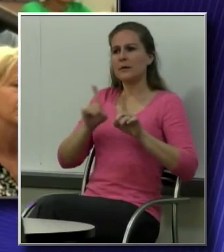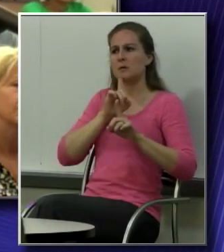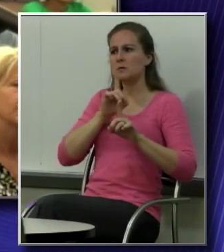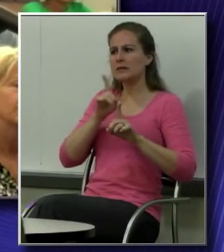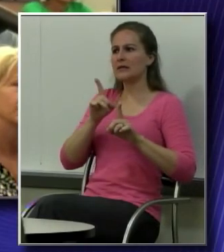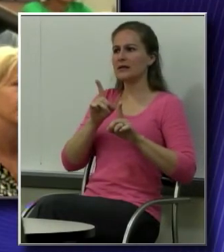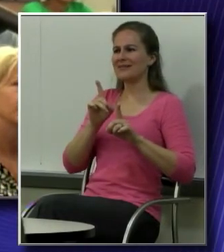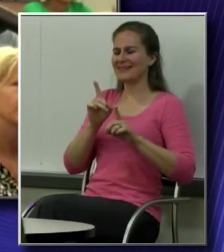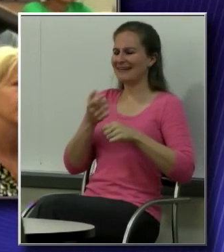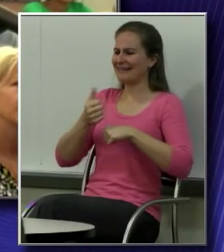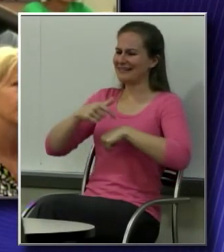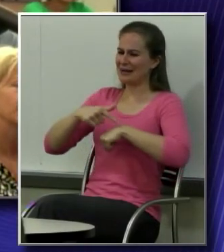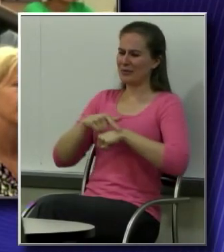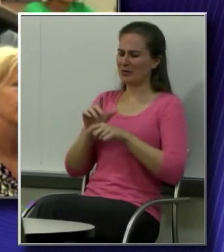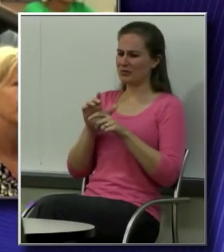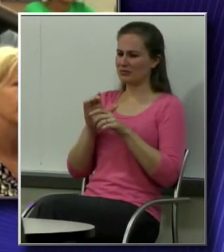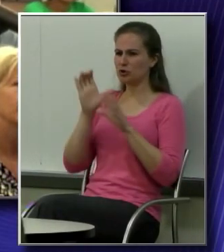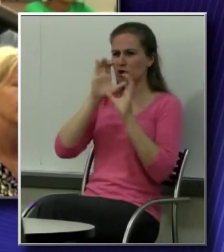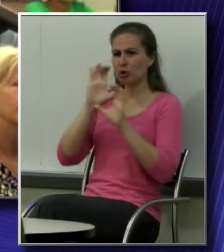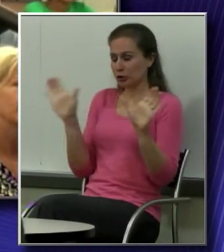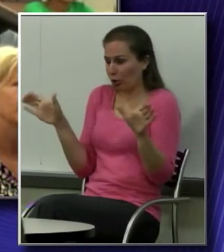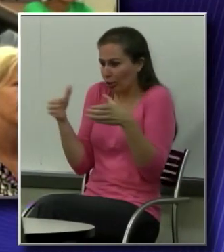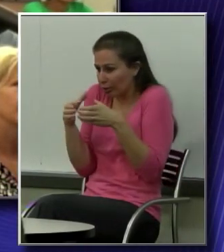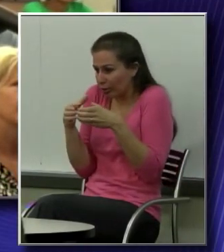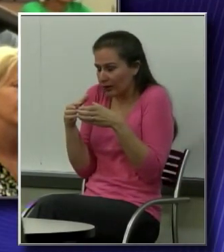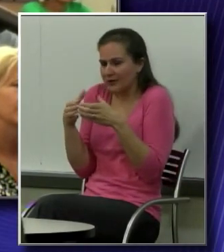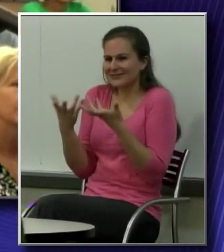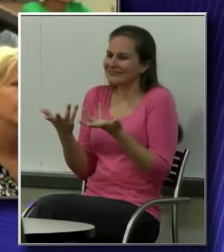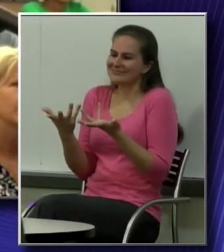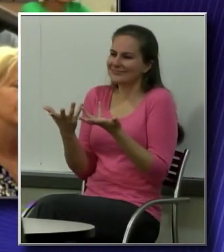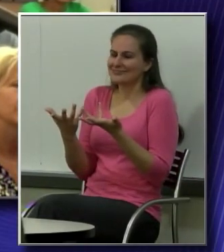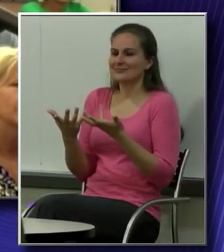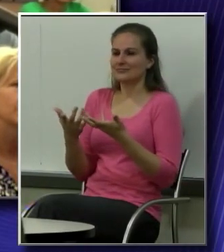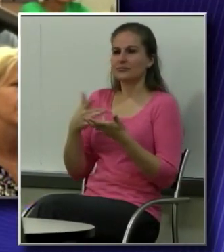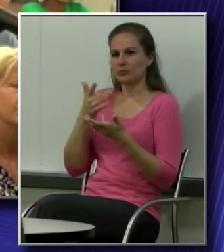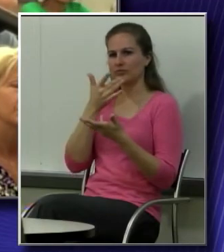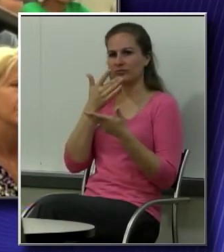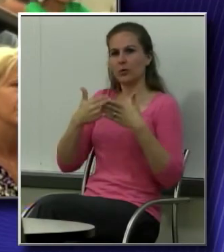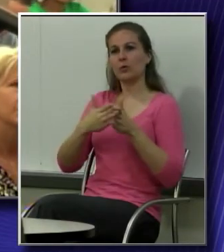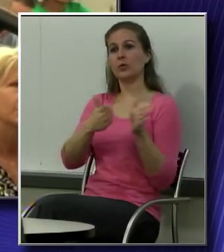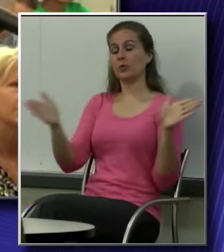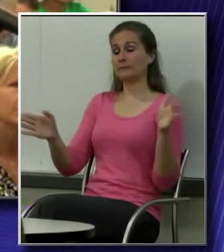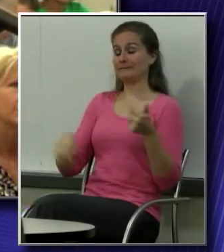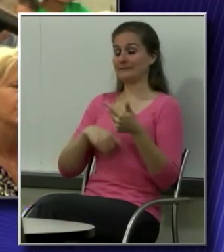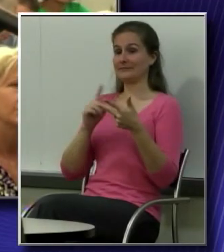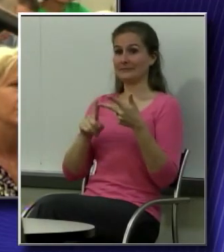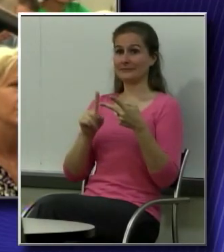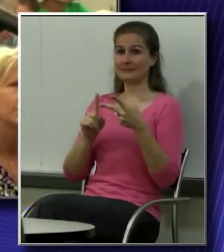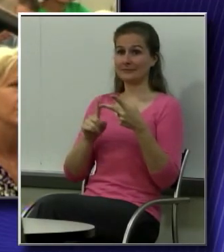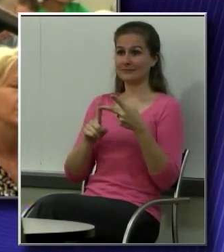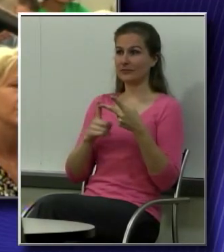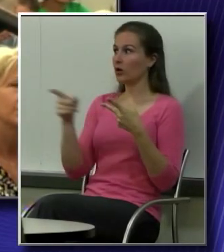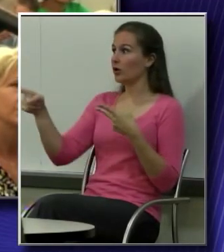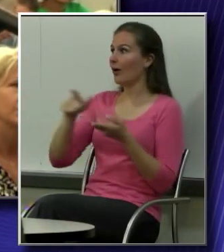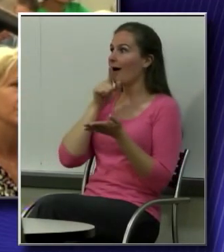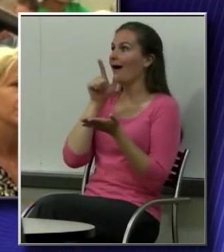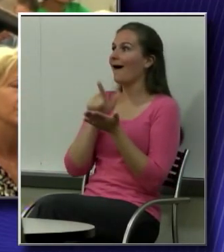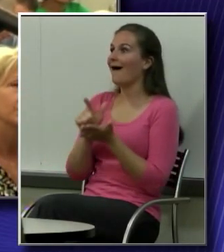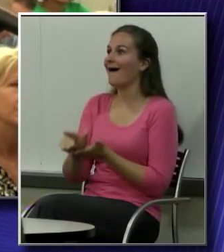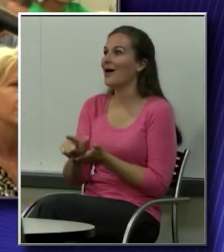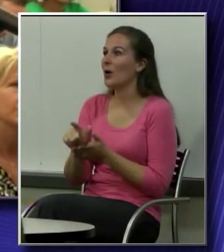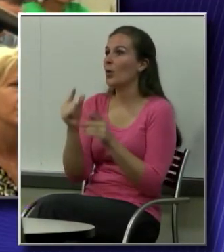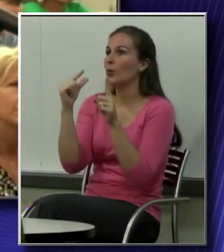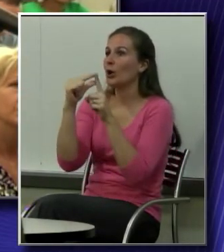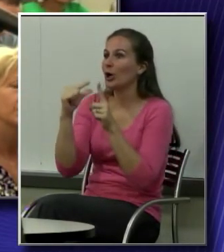our searches much too tightly. The second point I would make is I would urge you not to fall in love with words like change